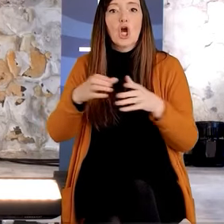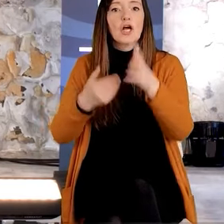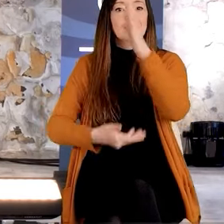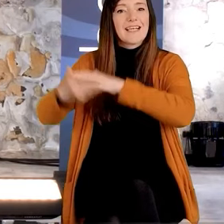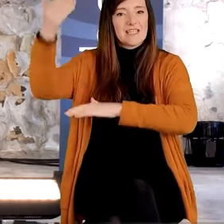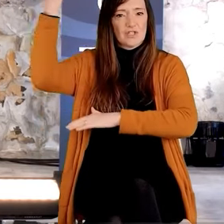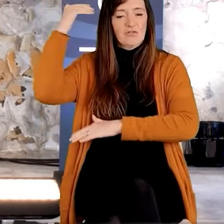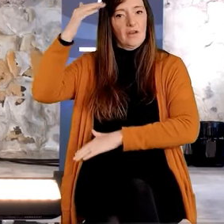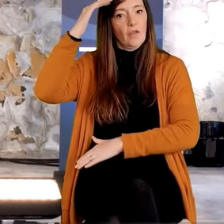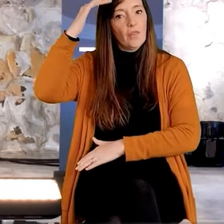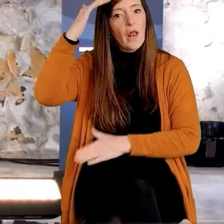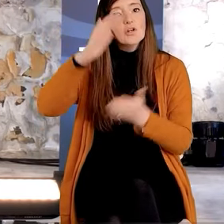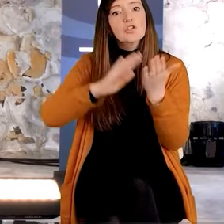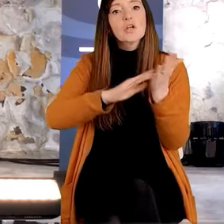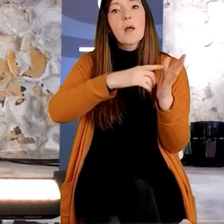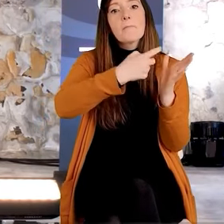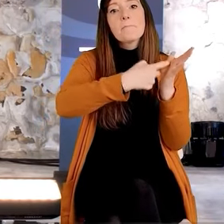Luther